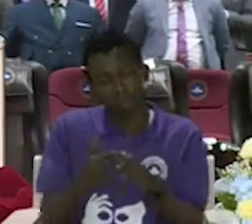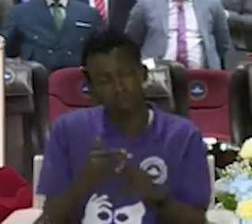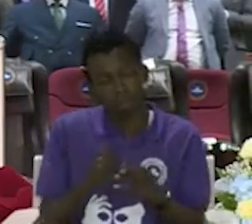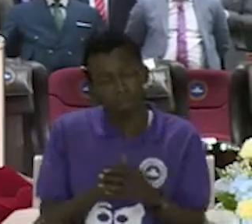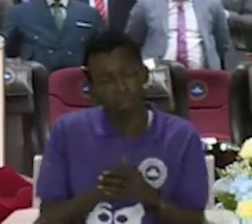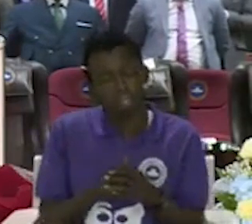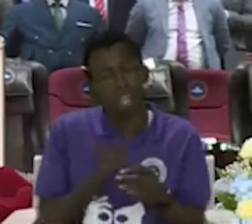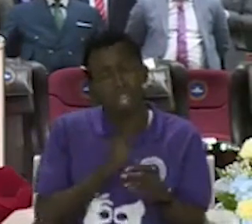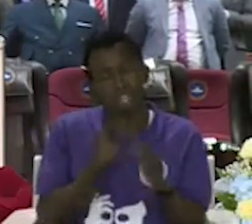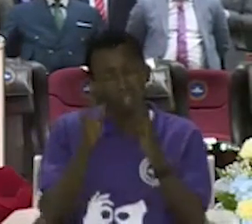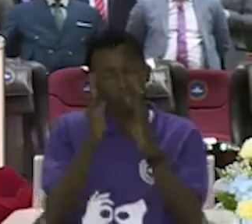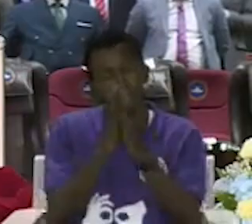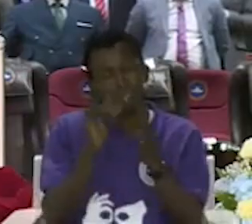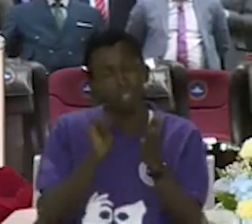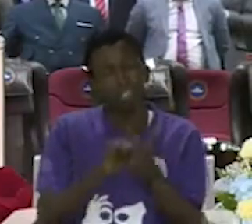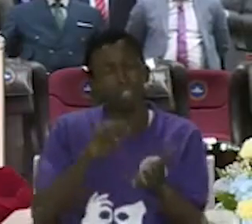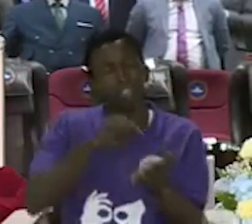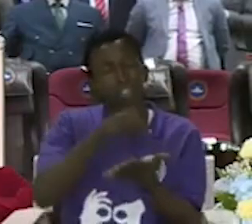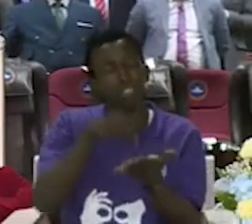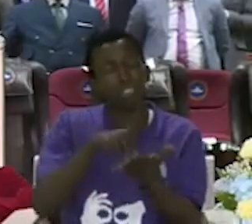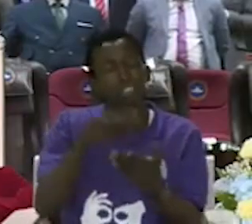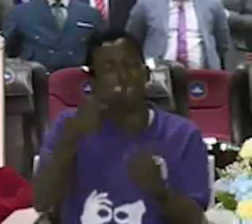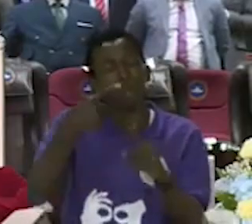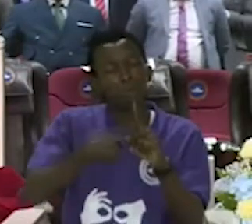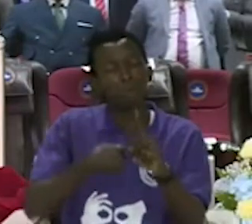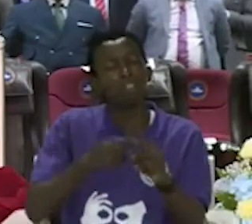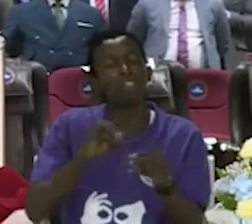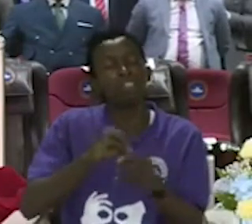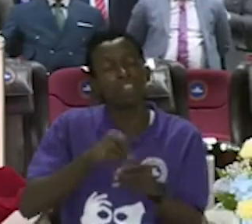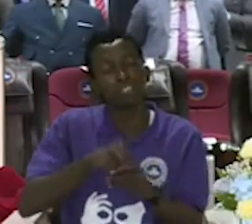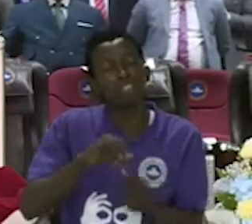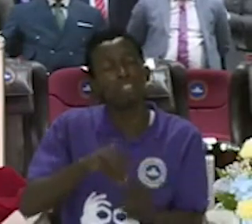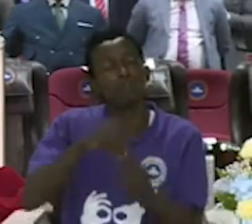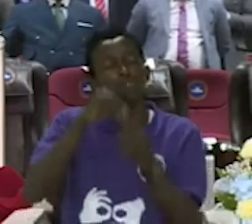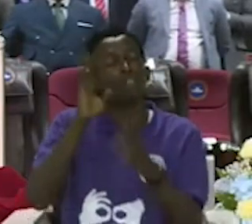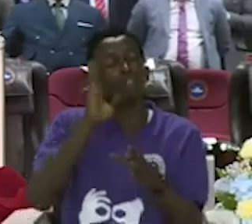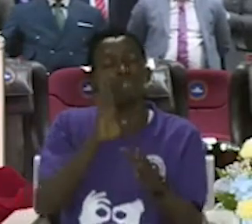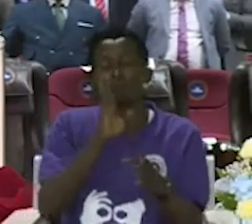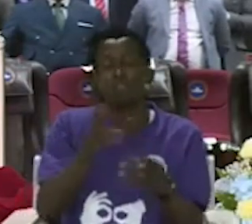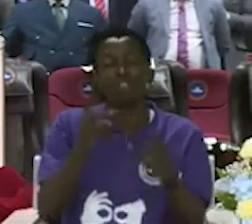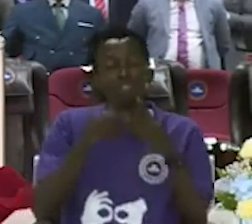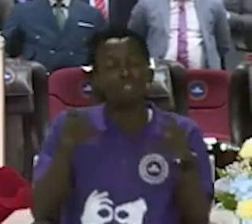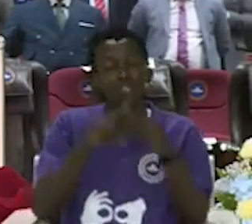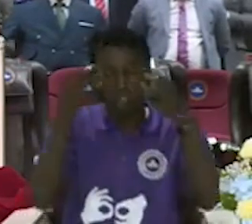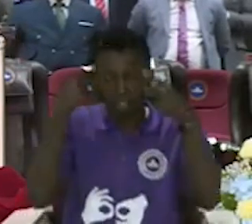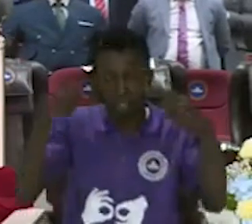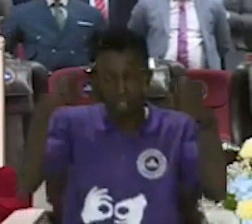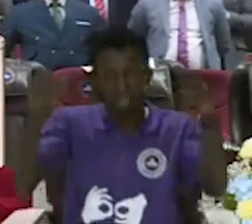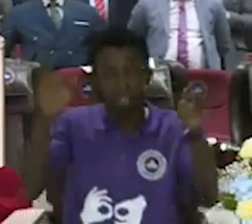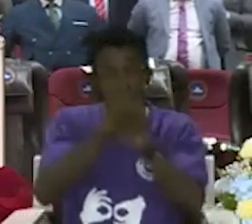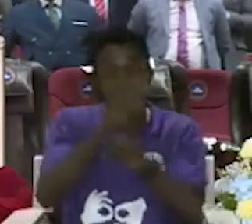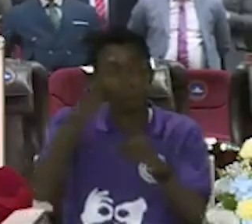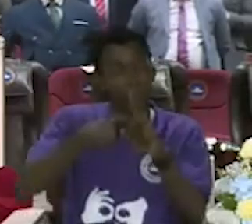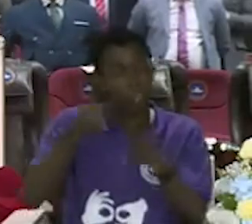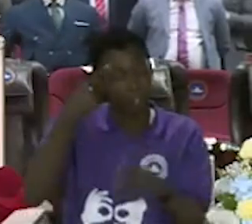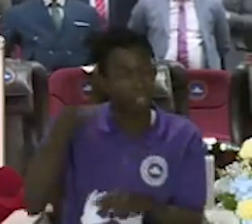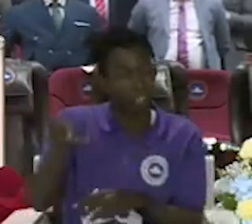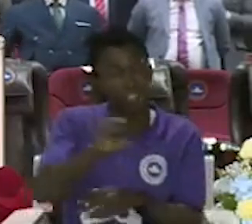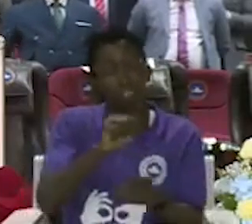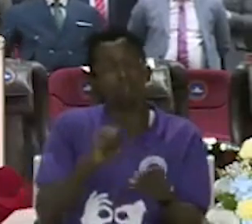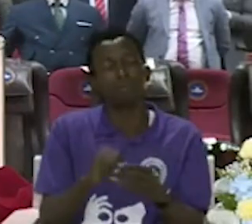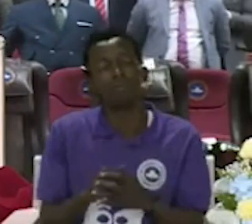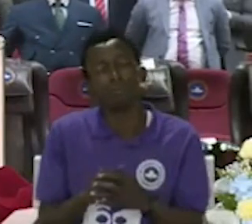And I pray that this month in particular will be a very successful month for them.